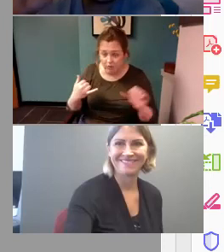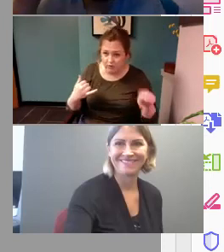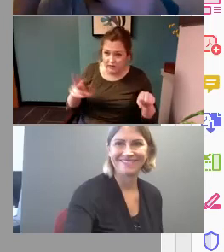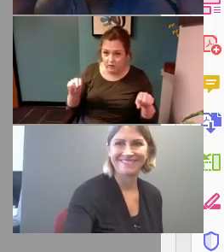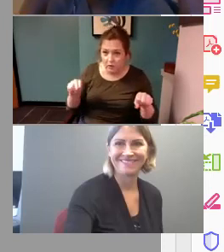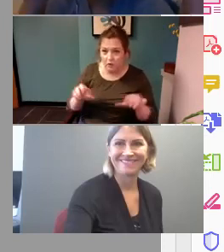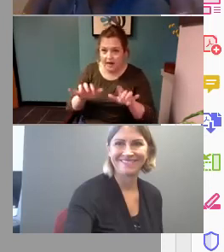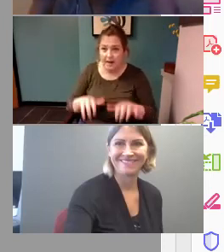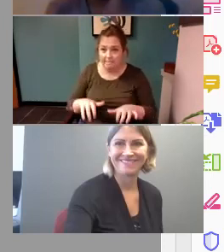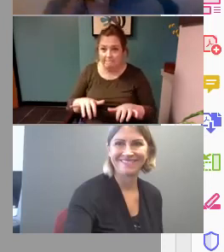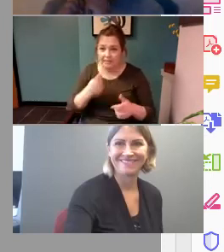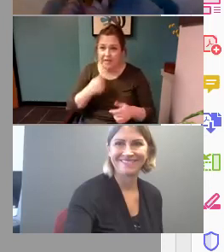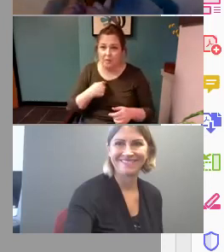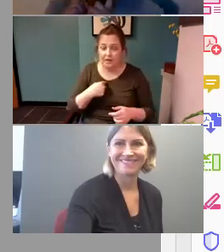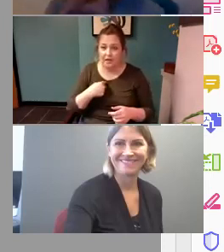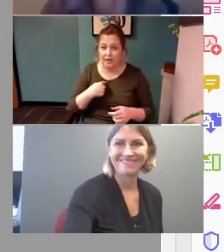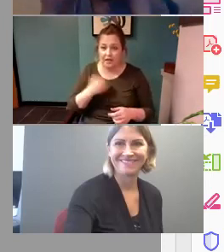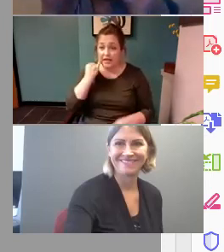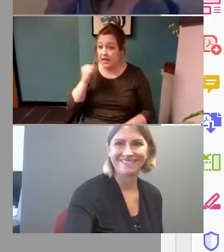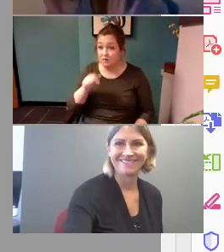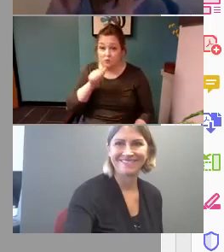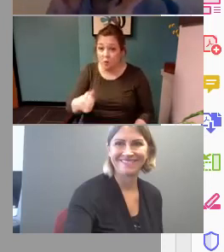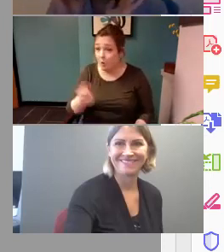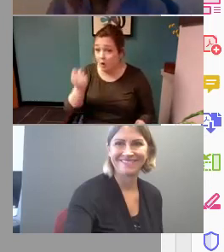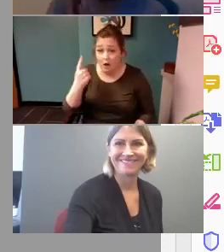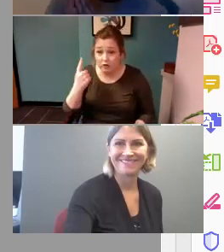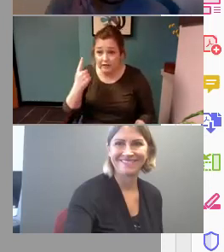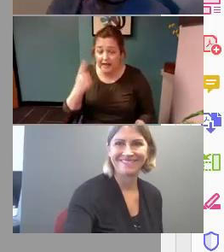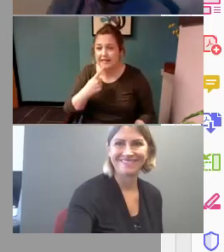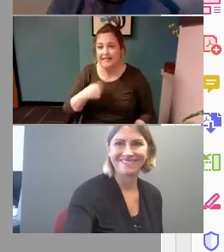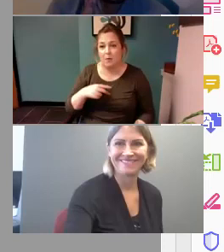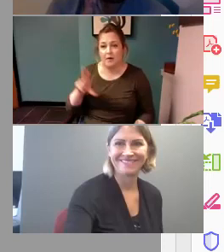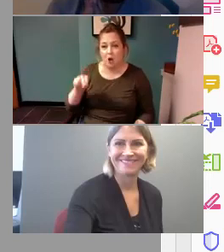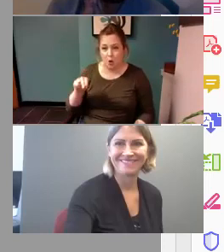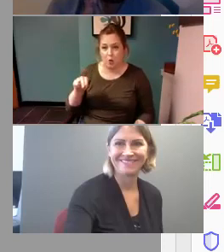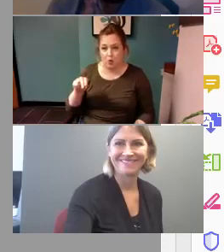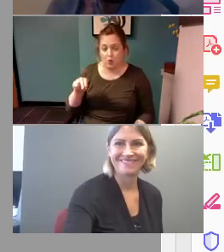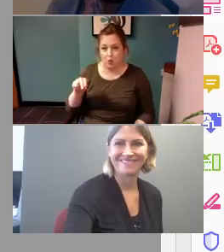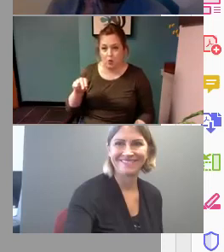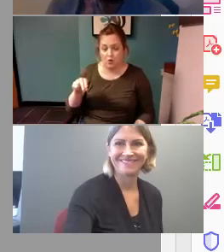Type in no if you don't understand. Don't type in yes, type in no if you don't understand.